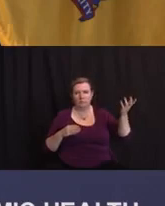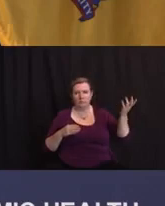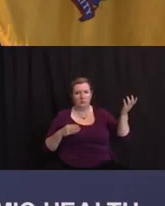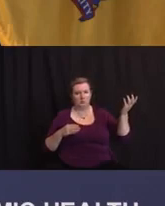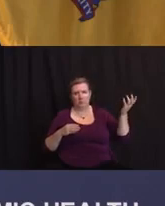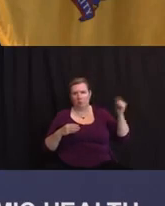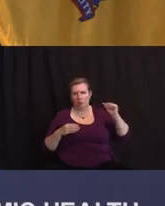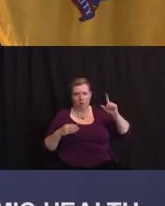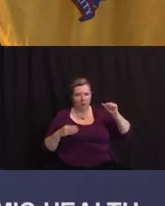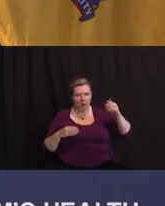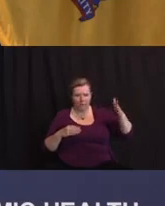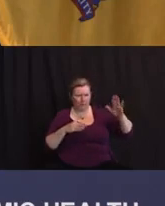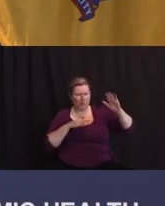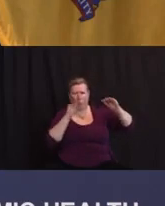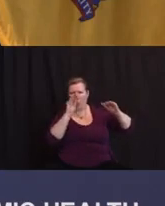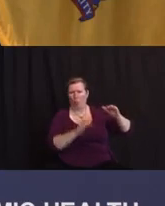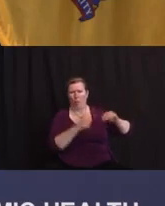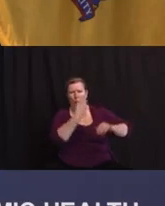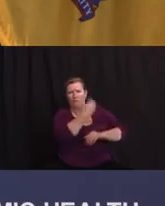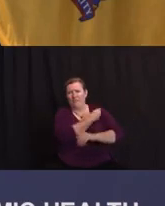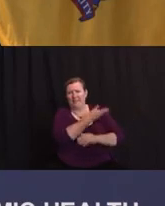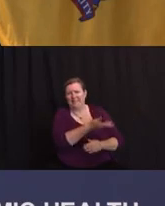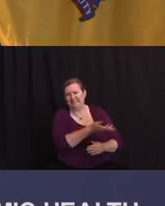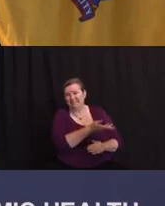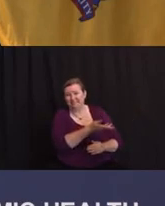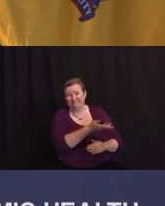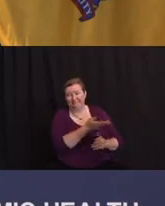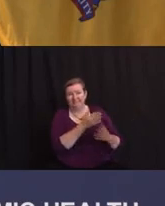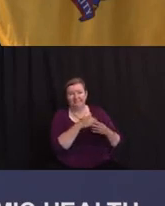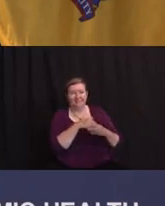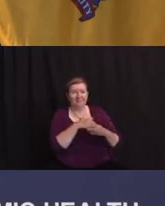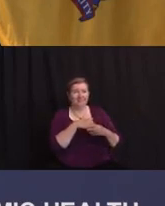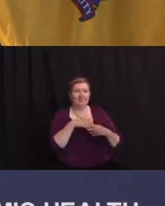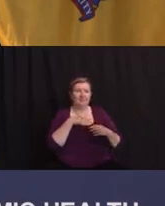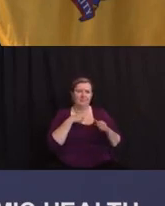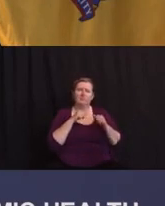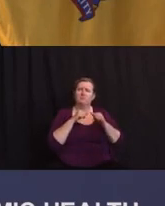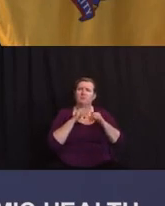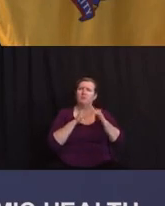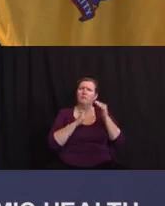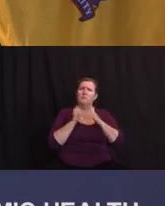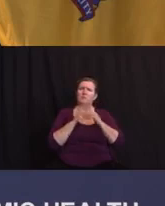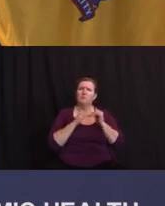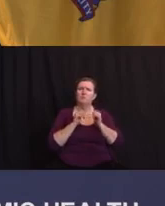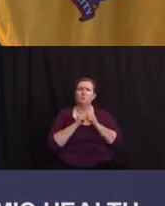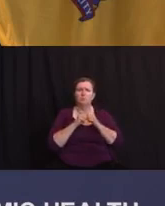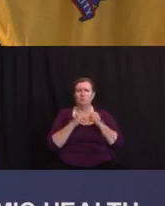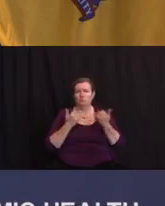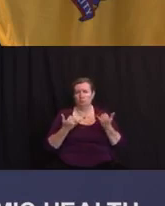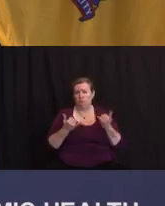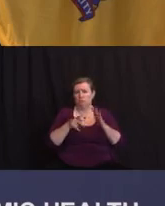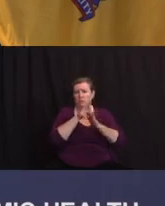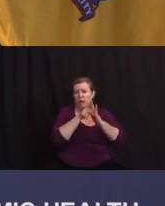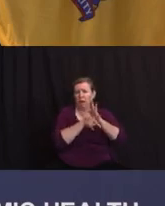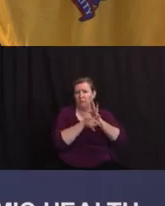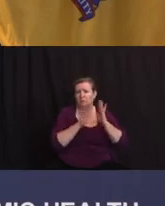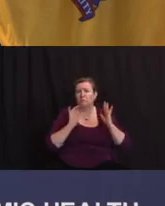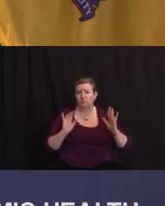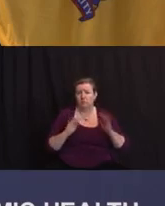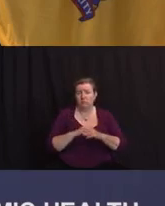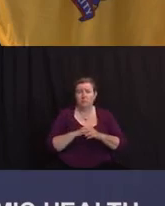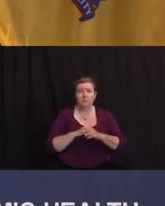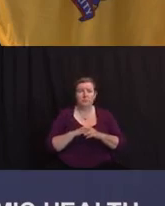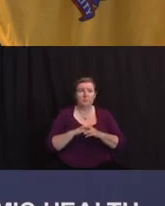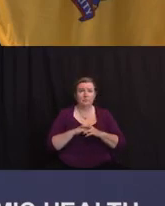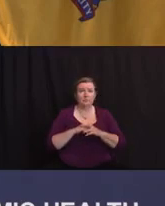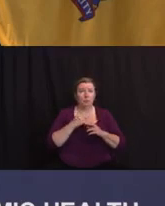places on the other hand. So I continue to be comfortable with where we are, but to reiterate the question that Matt asked, the good news is